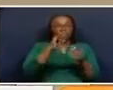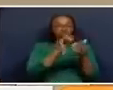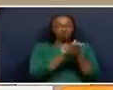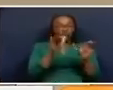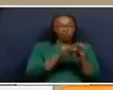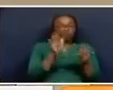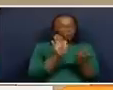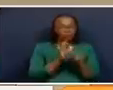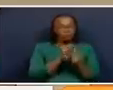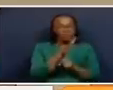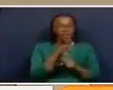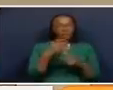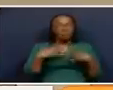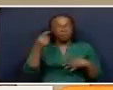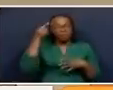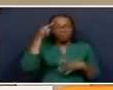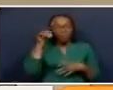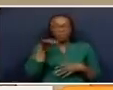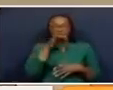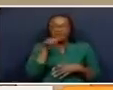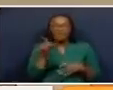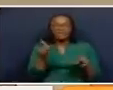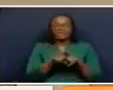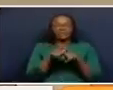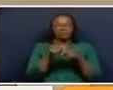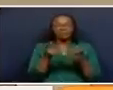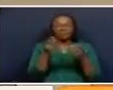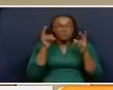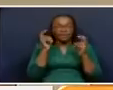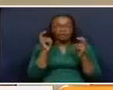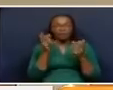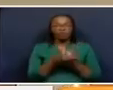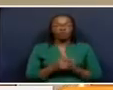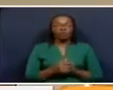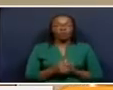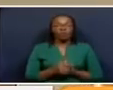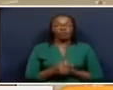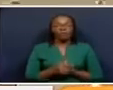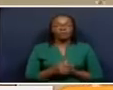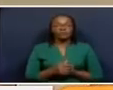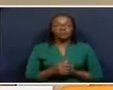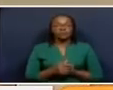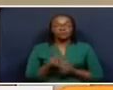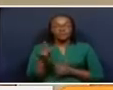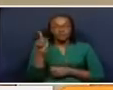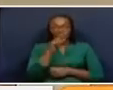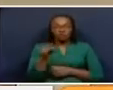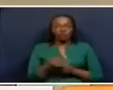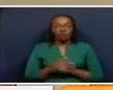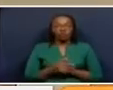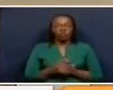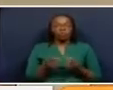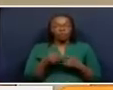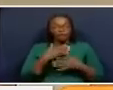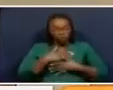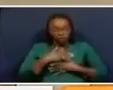Odinga is the devil incarnate, is evil. We cannot dare have the country under the hands of this man. That is wrong. I mean, Honorable